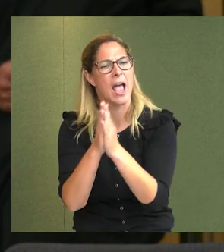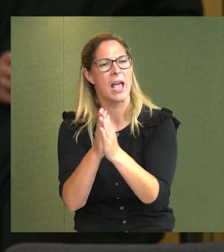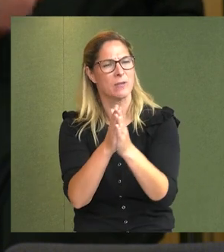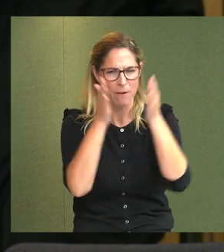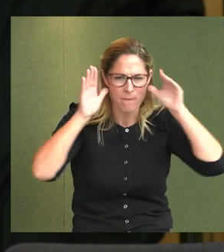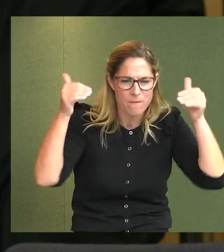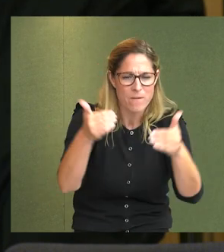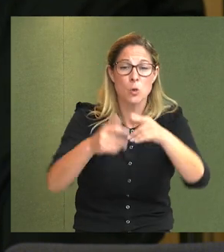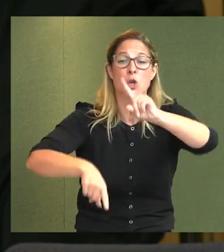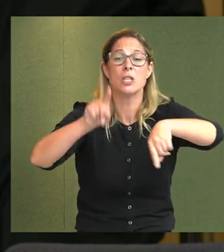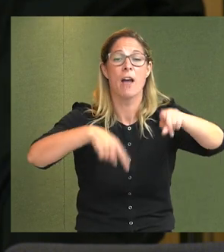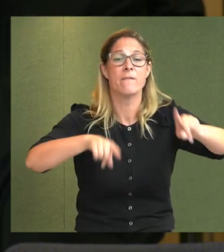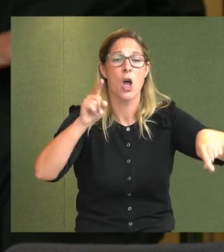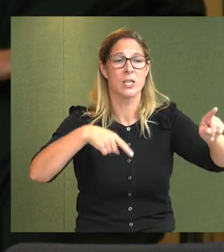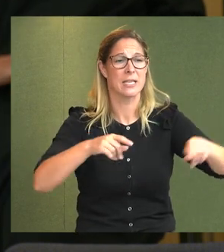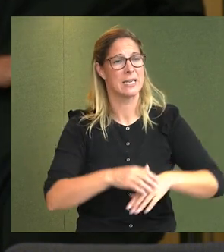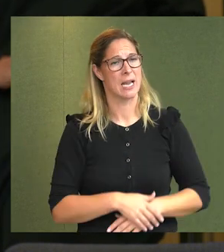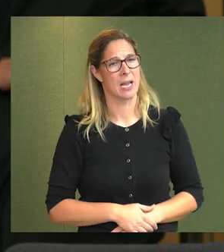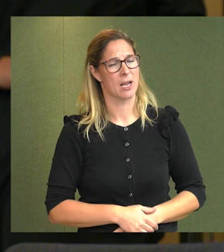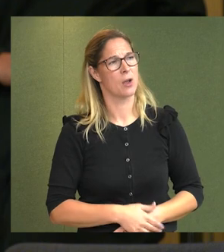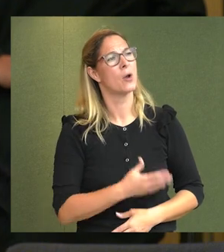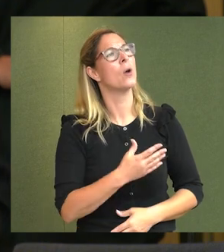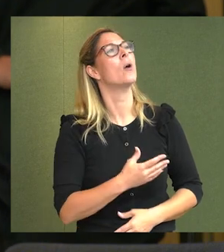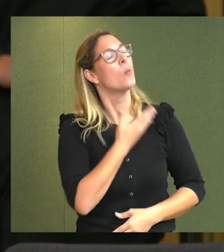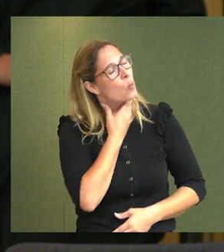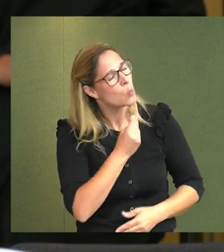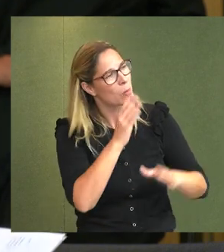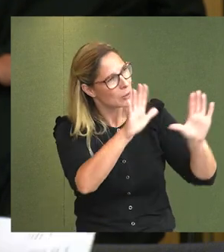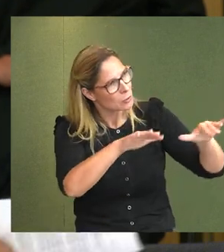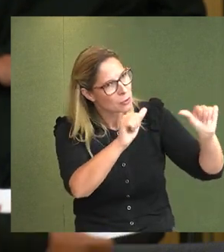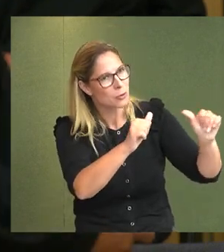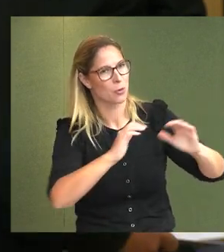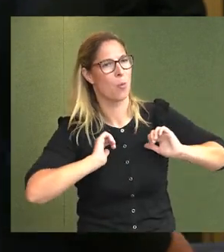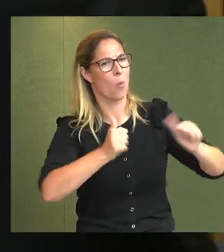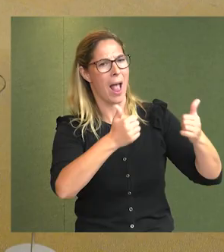him well. Vaheguru Ji Ki Khalsa, Vaheguru Ji Ki Fateh.